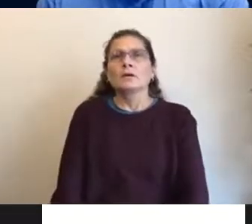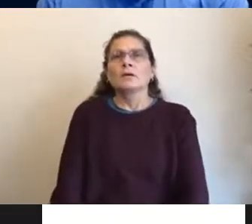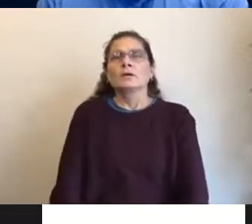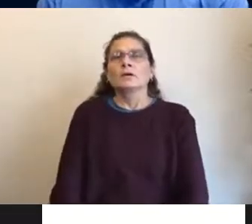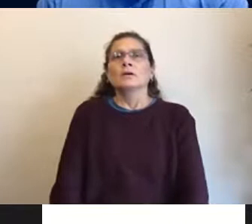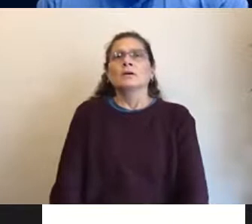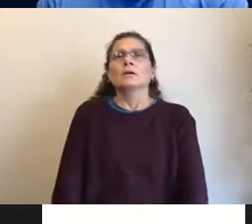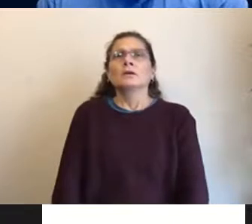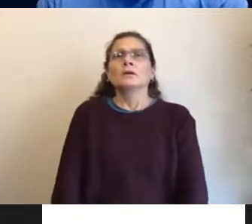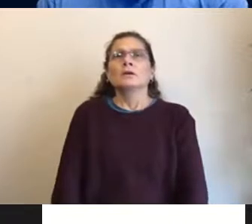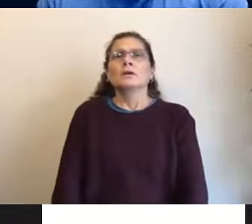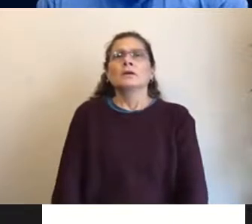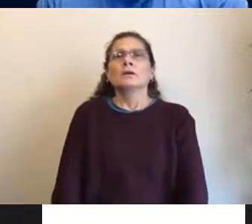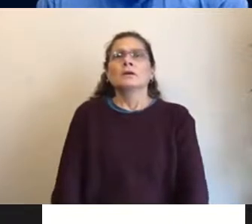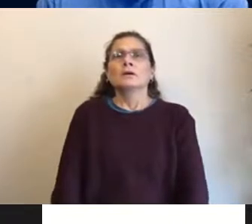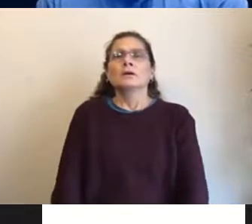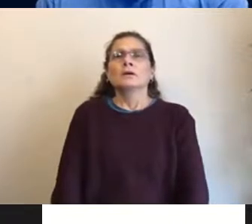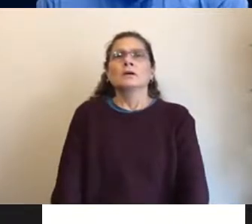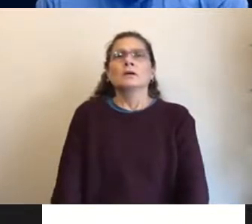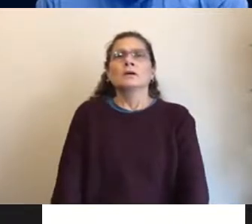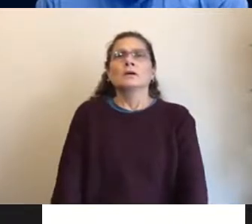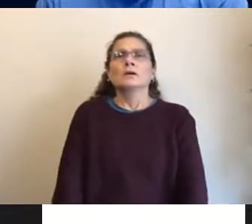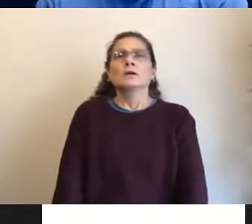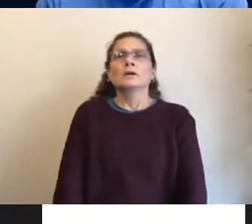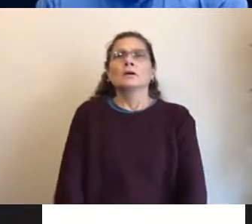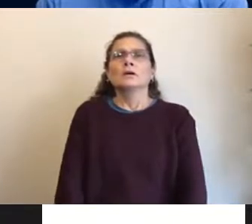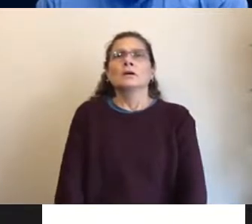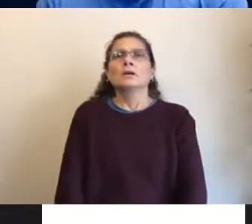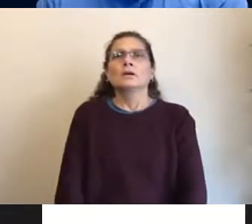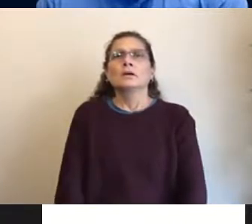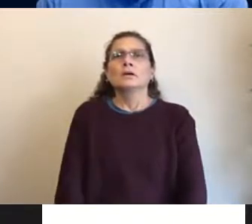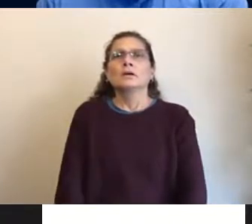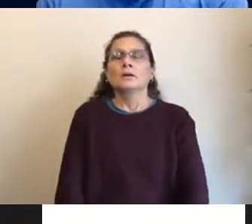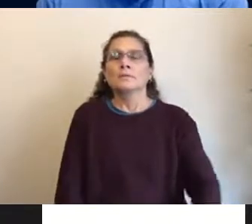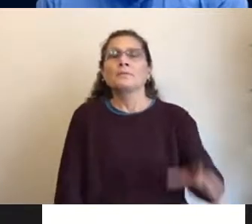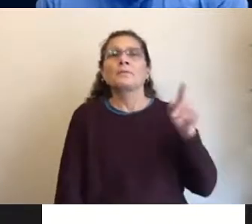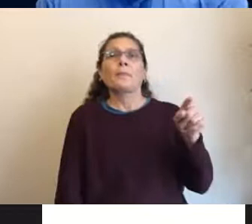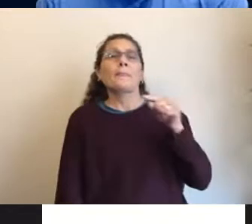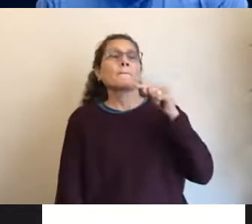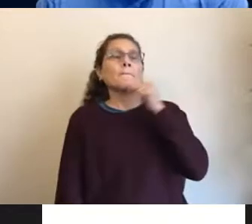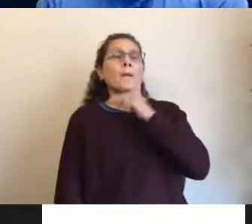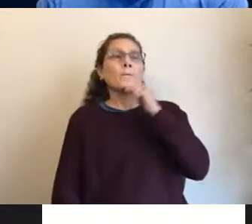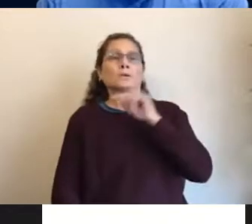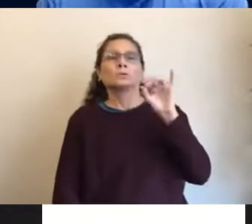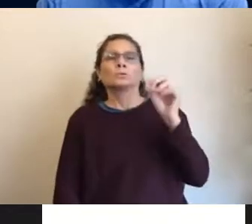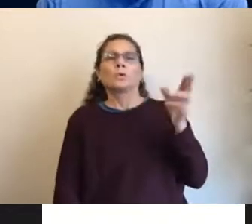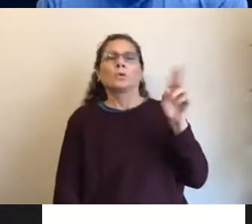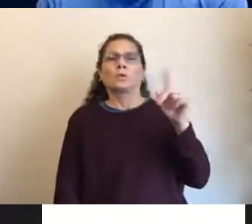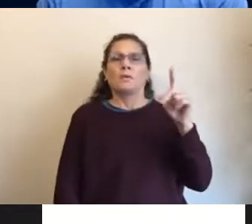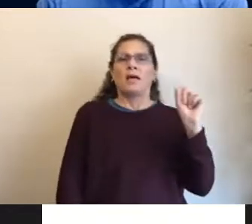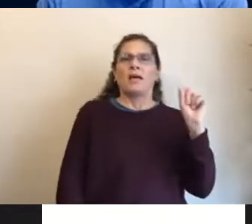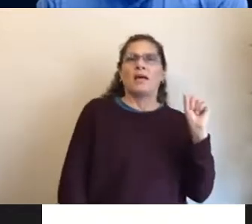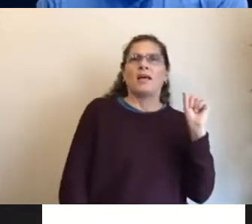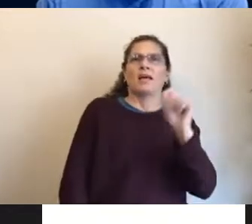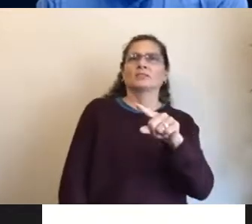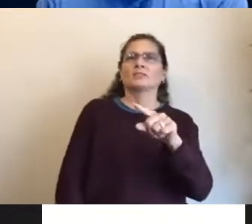Our next question comes from Sari Lesk at the Milwaukee Business Journal. Last week's business update did not include any new approvals for safety